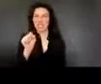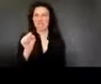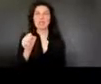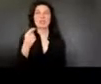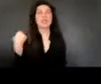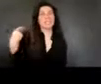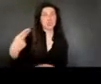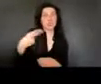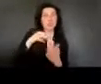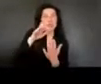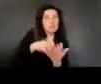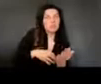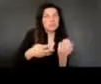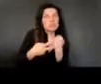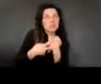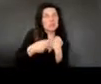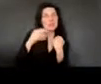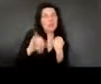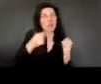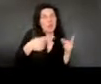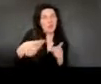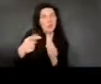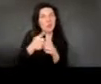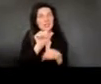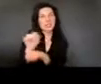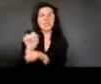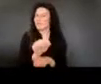that's what my case study ultimately speaks to.